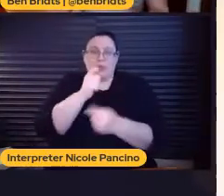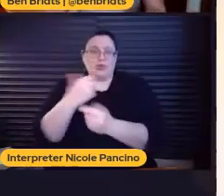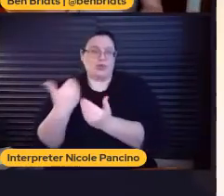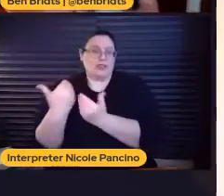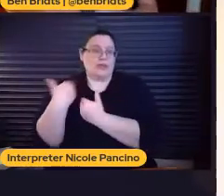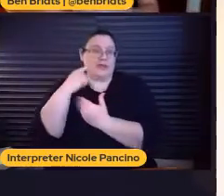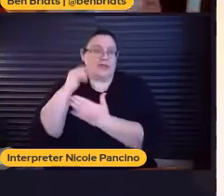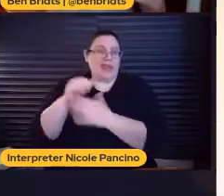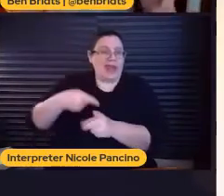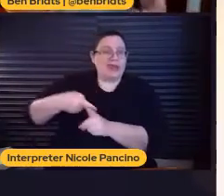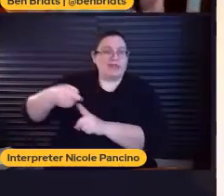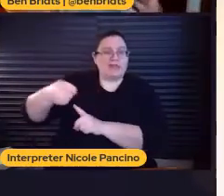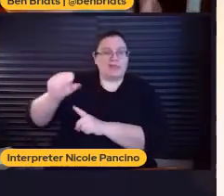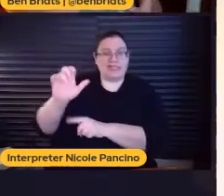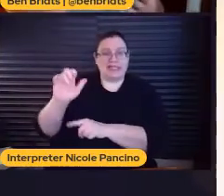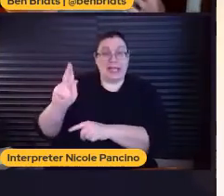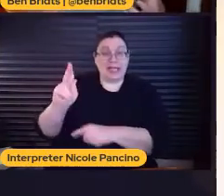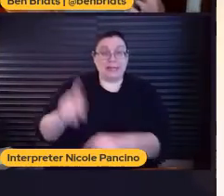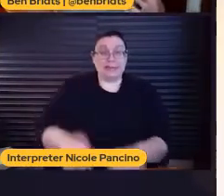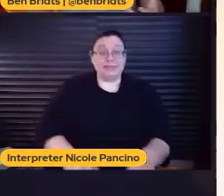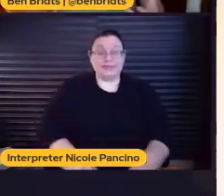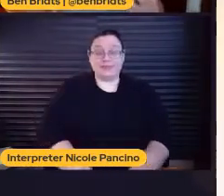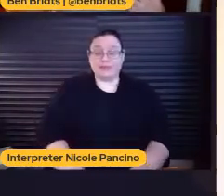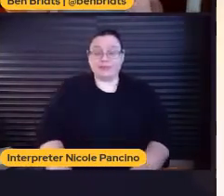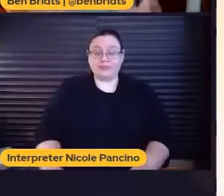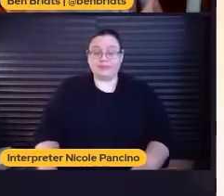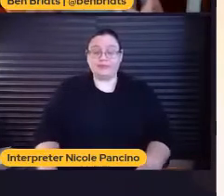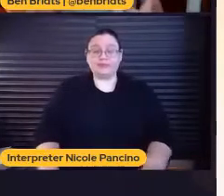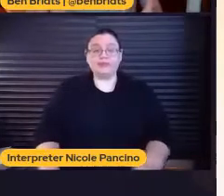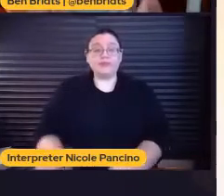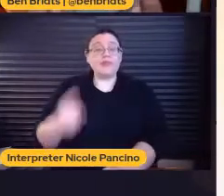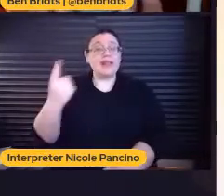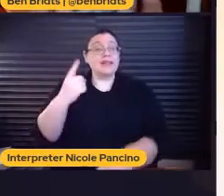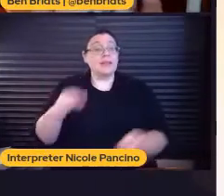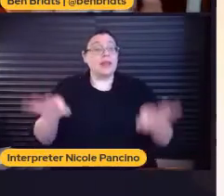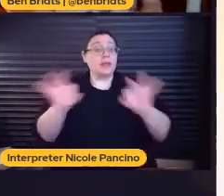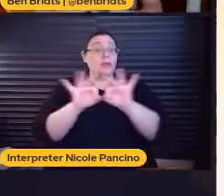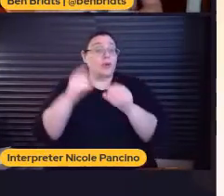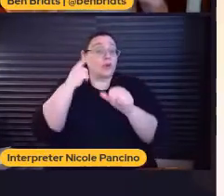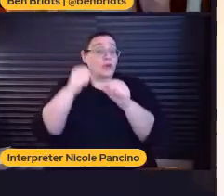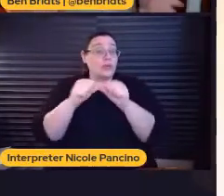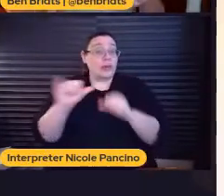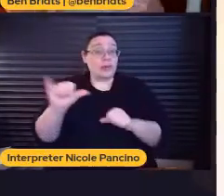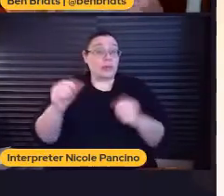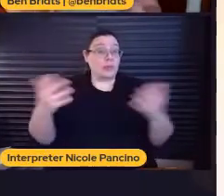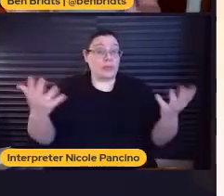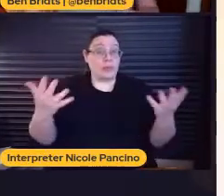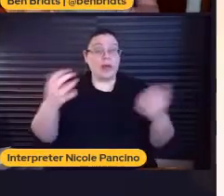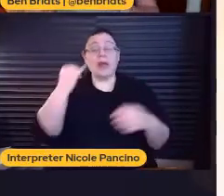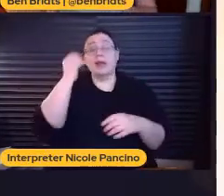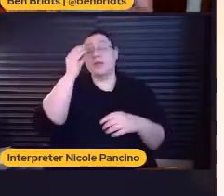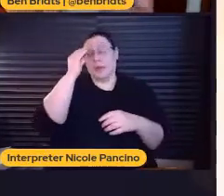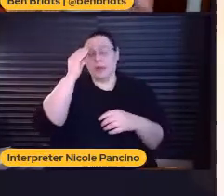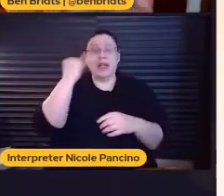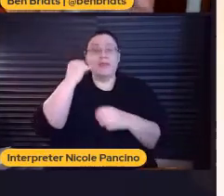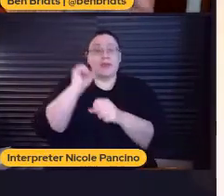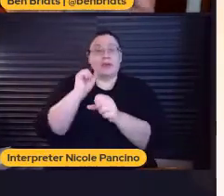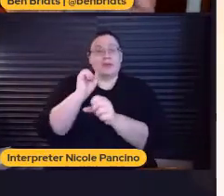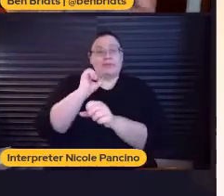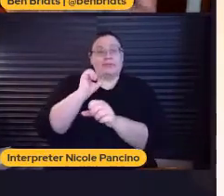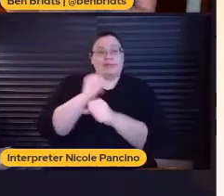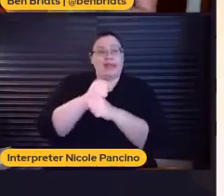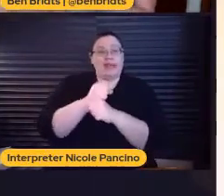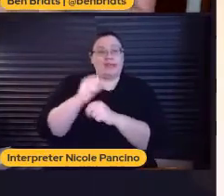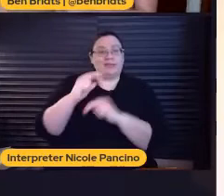stack. And also something that's important to keep in mind: if you're creating a construct that